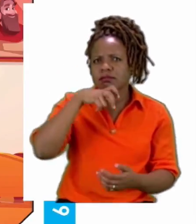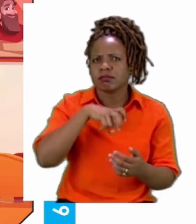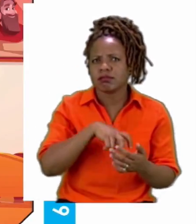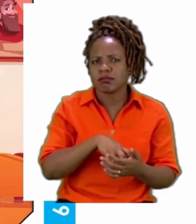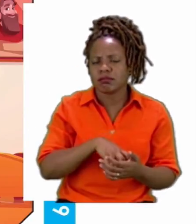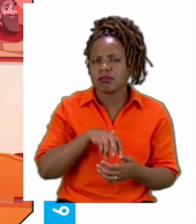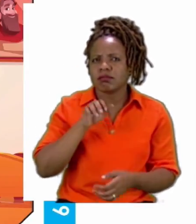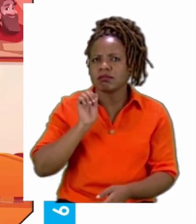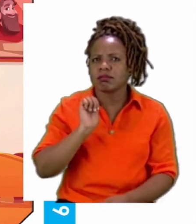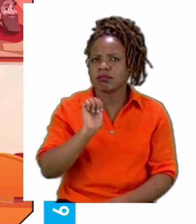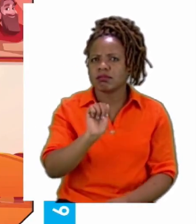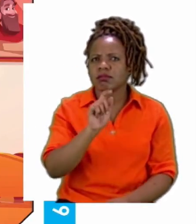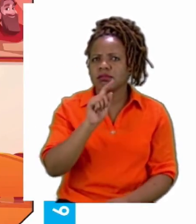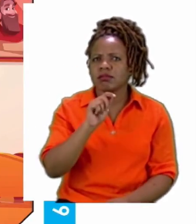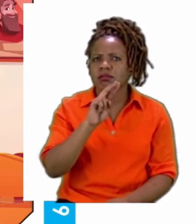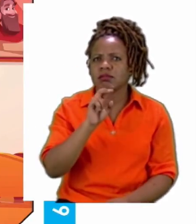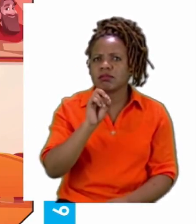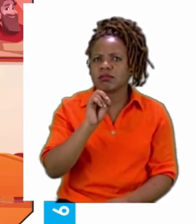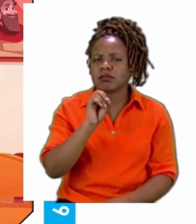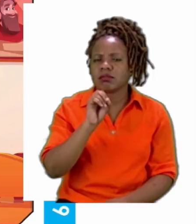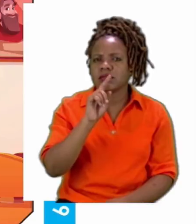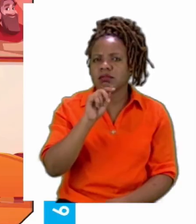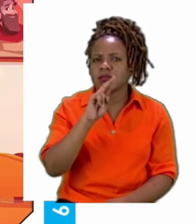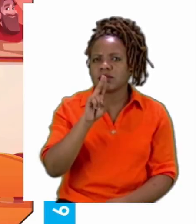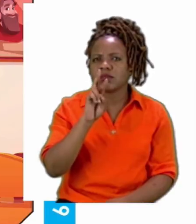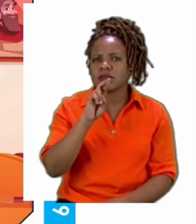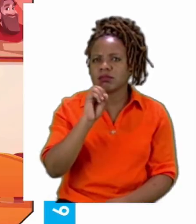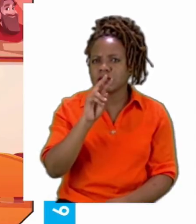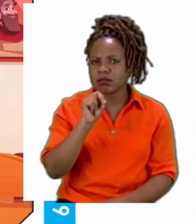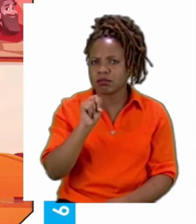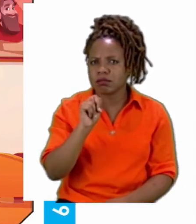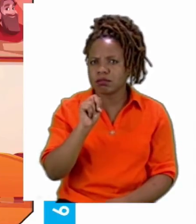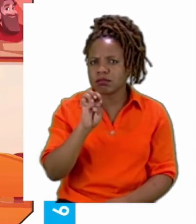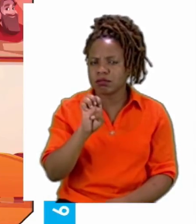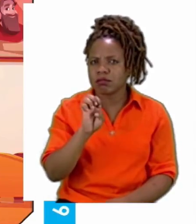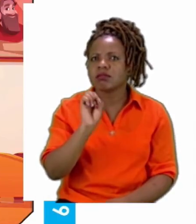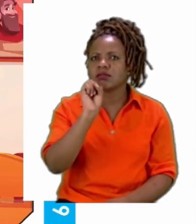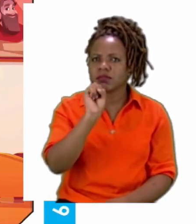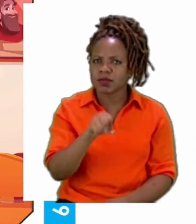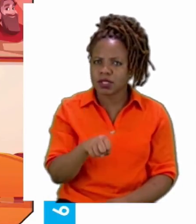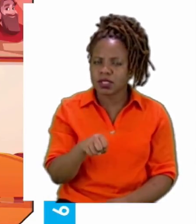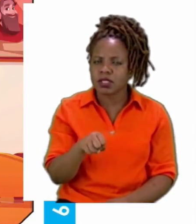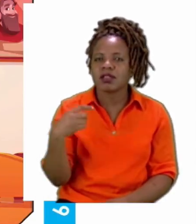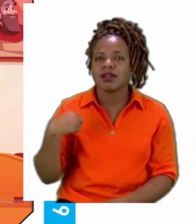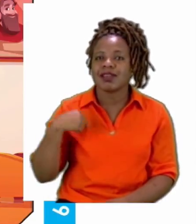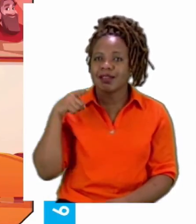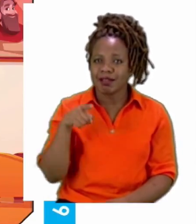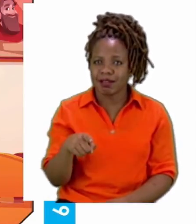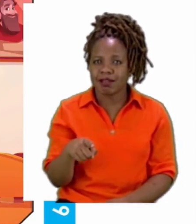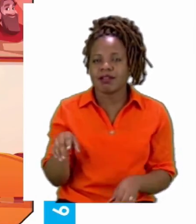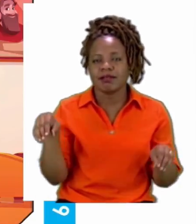he did. Because the question is asking, did the king? And then we